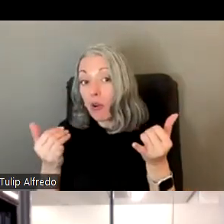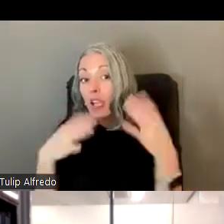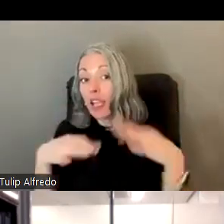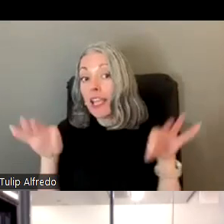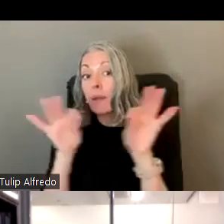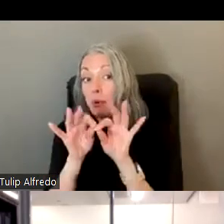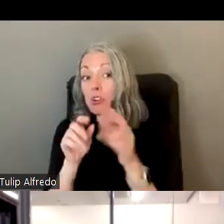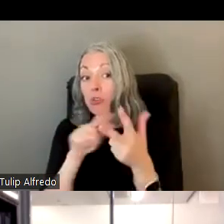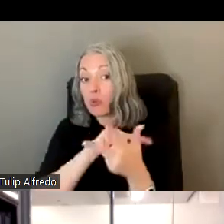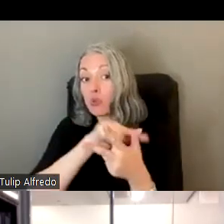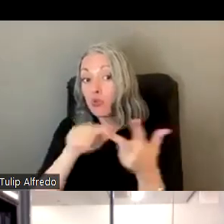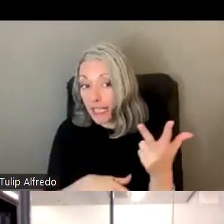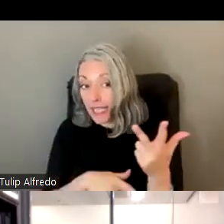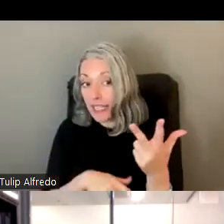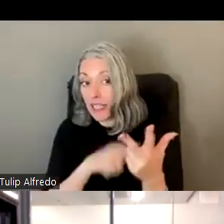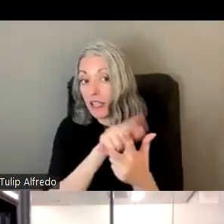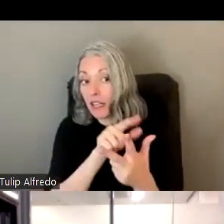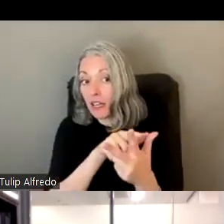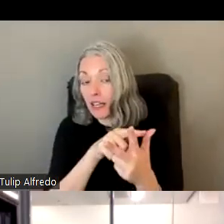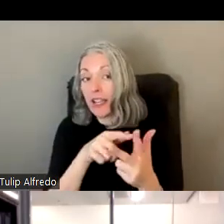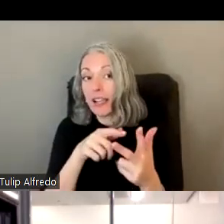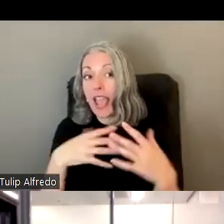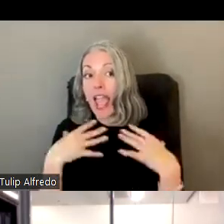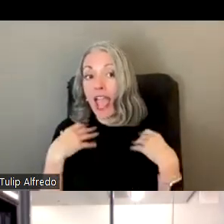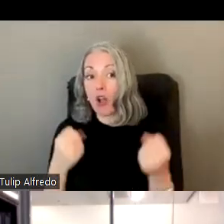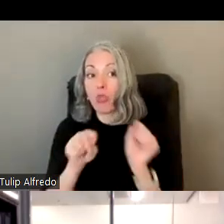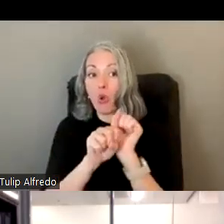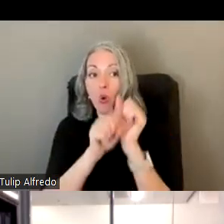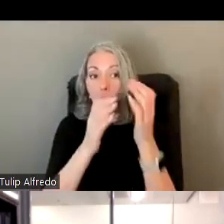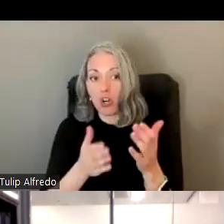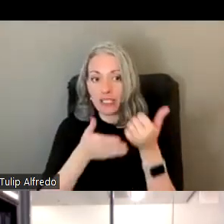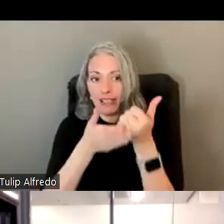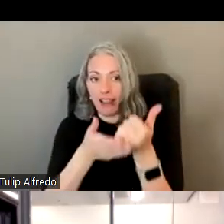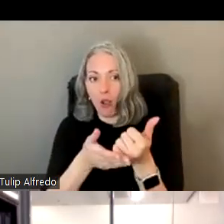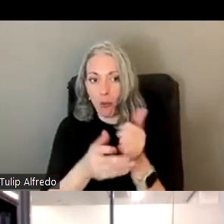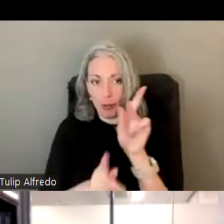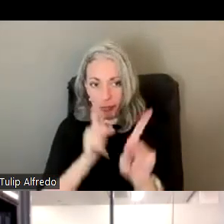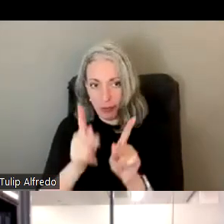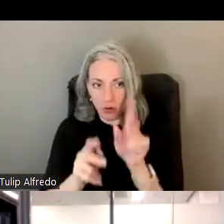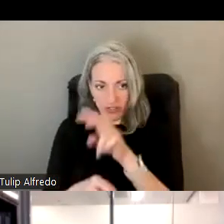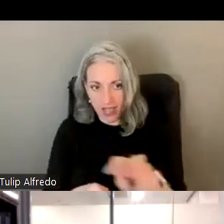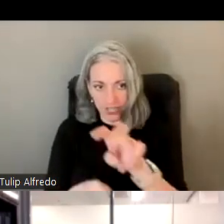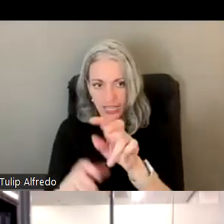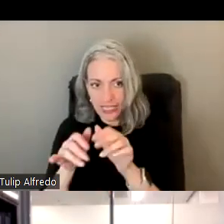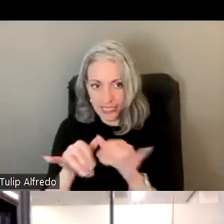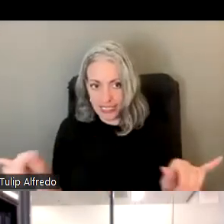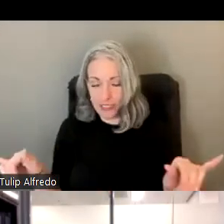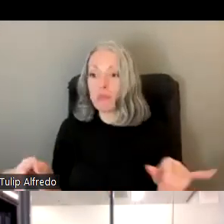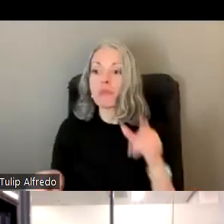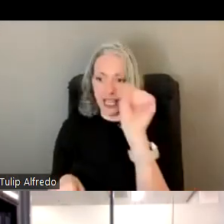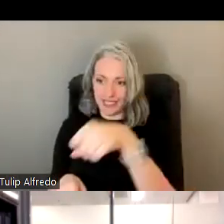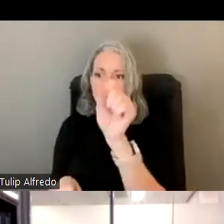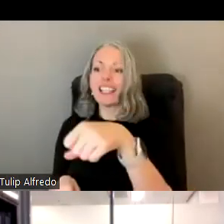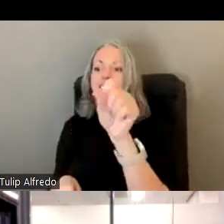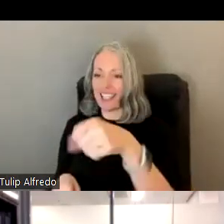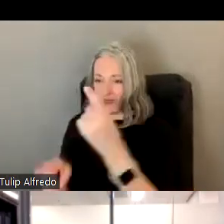those remaining is the health workers that help people navigate systems. That's what I'm hearing you say. Yes, that's correct.